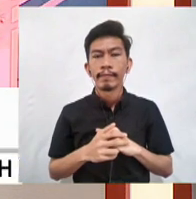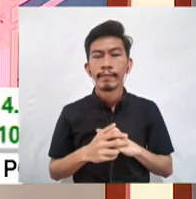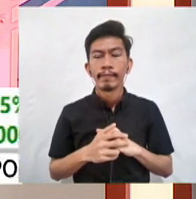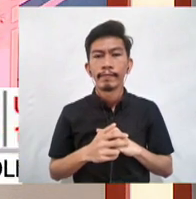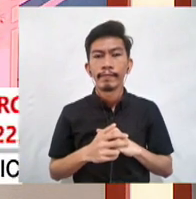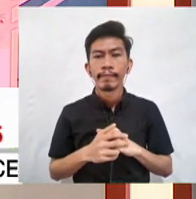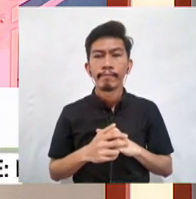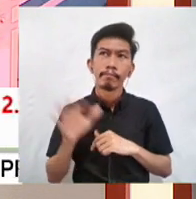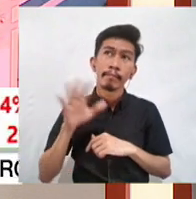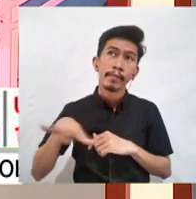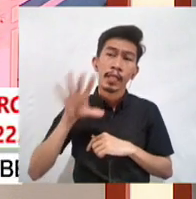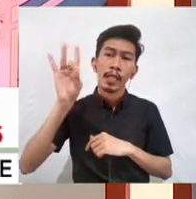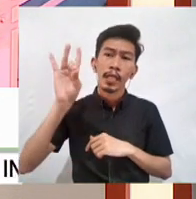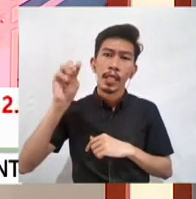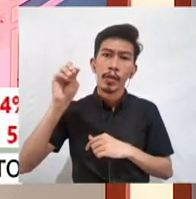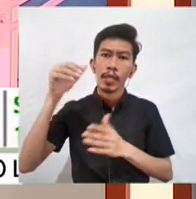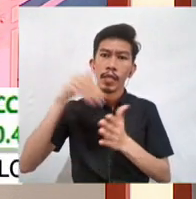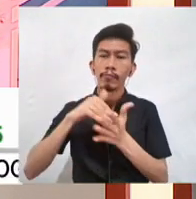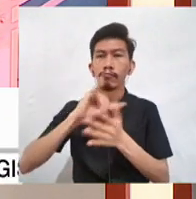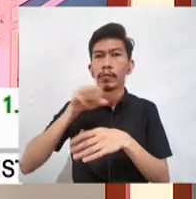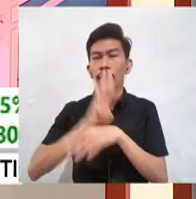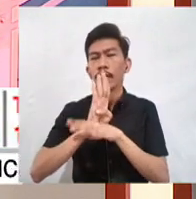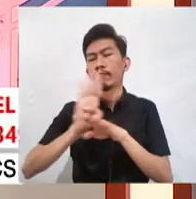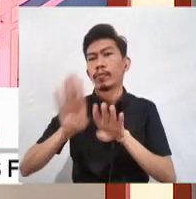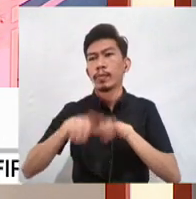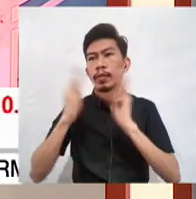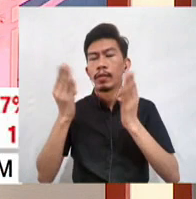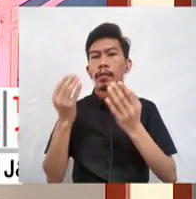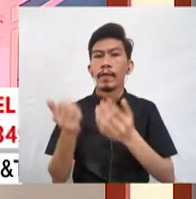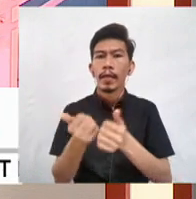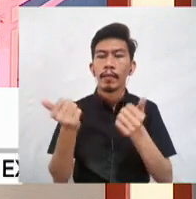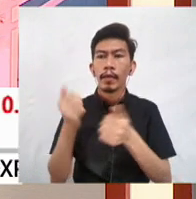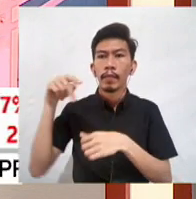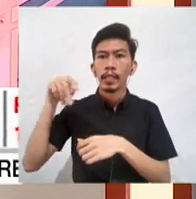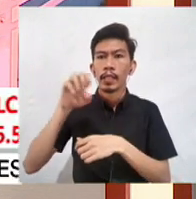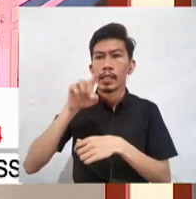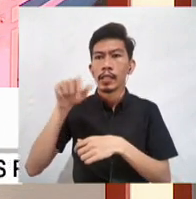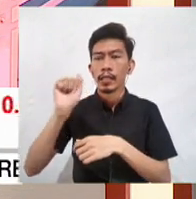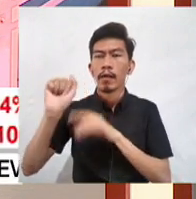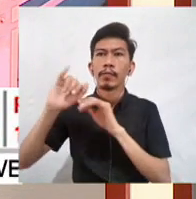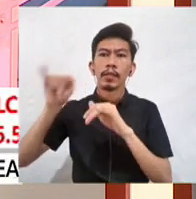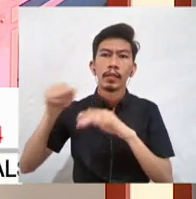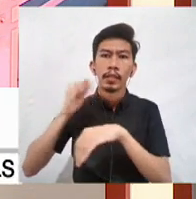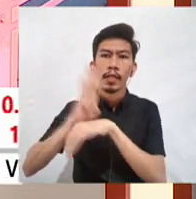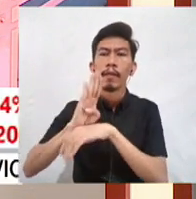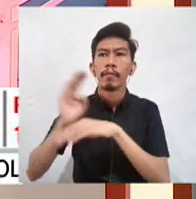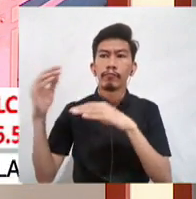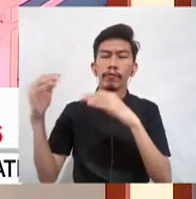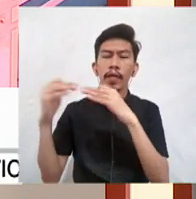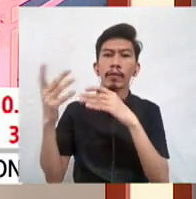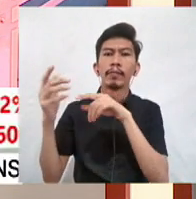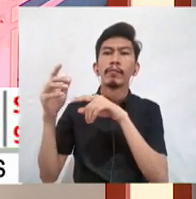Around 80,000 job openings will be available at the Philippine Economic Zone Authority Job Fair to be held next week. The focus,